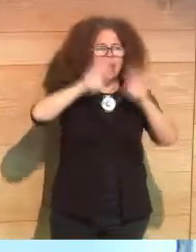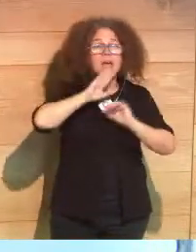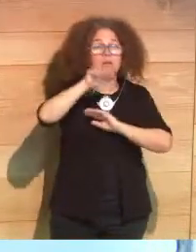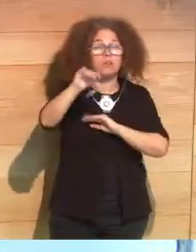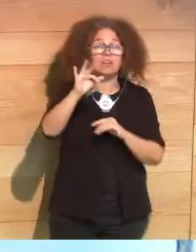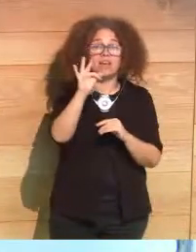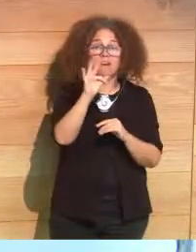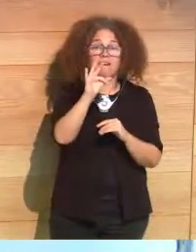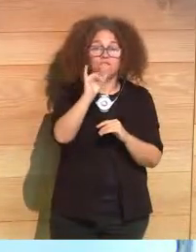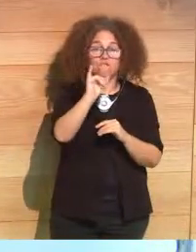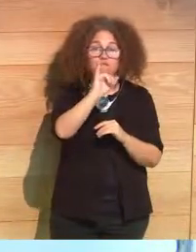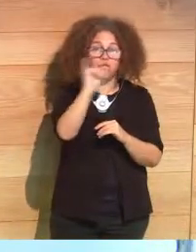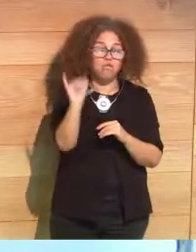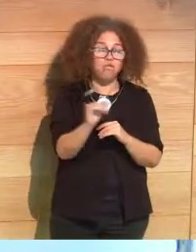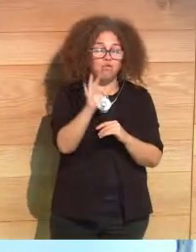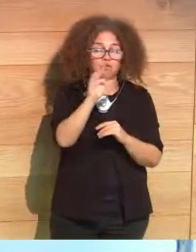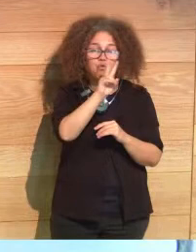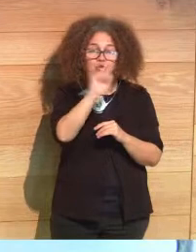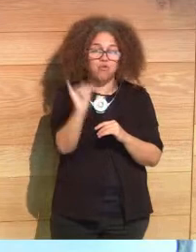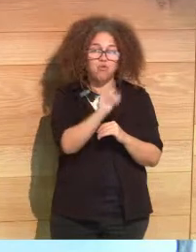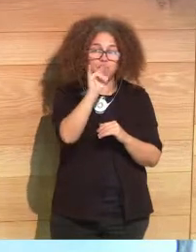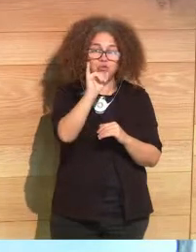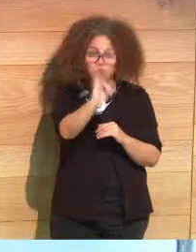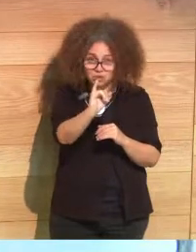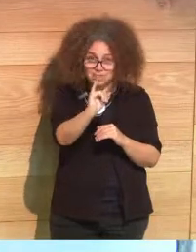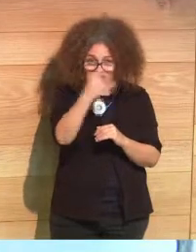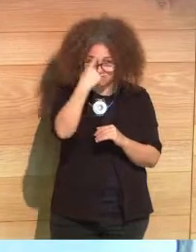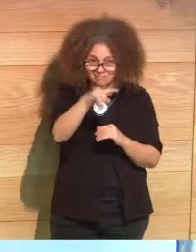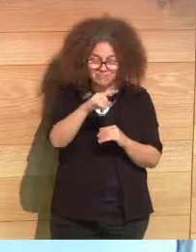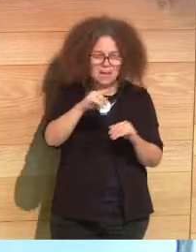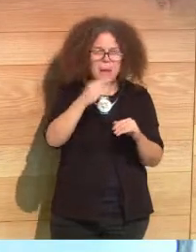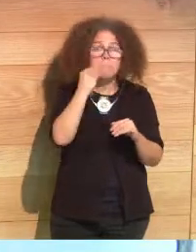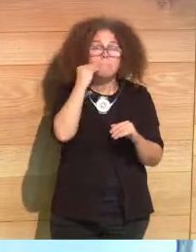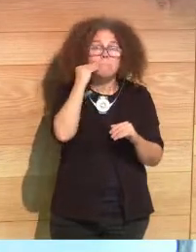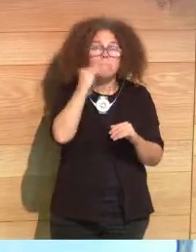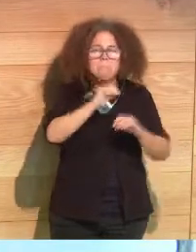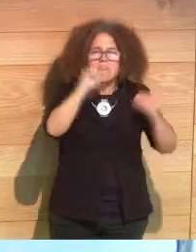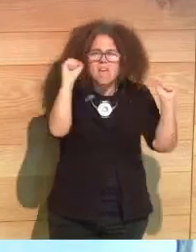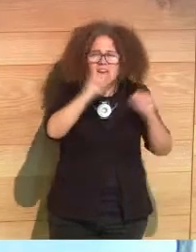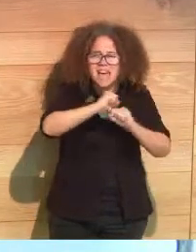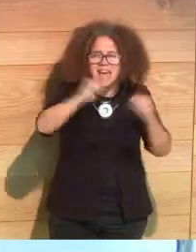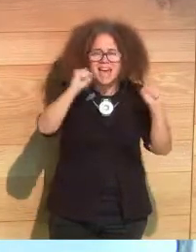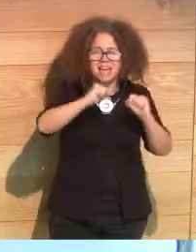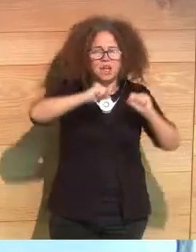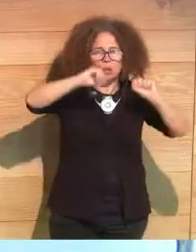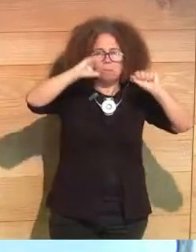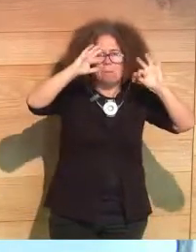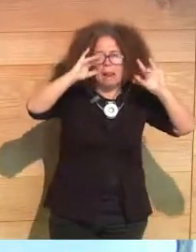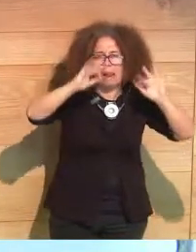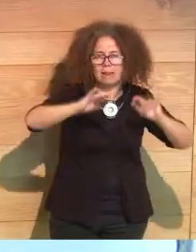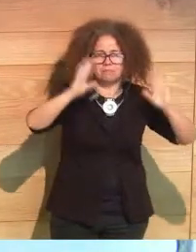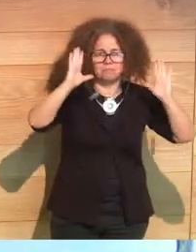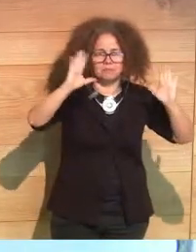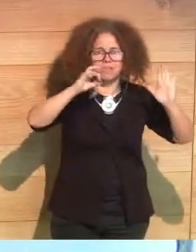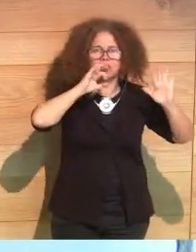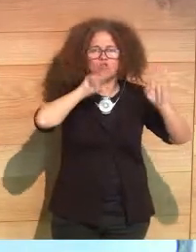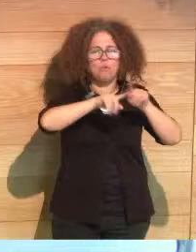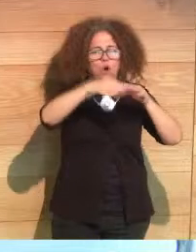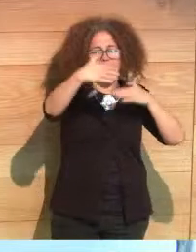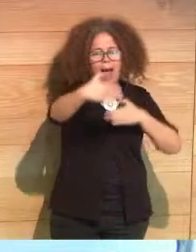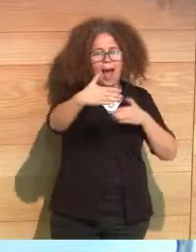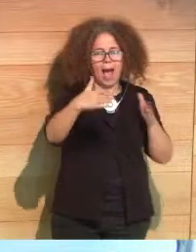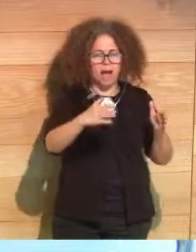I think the more like Japanese atmosphere and the fact that we had this really big black box to show it really motivated